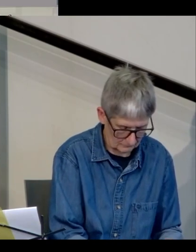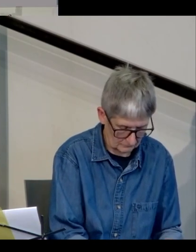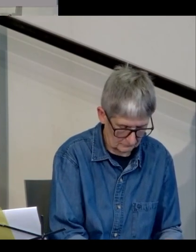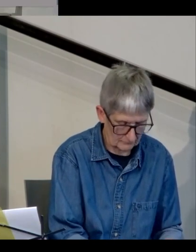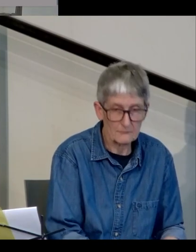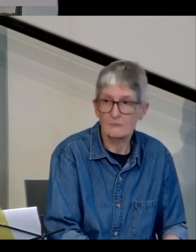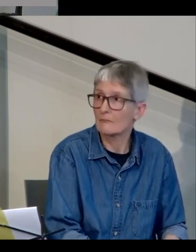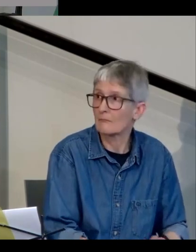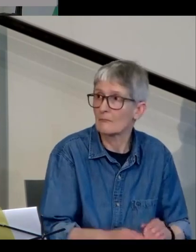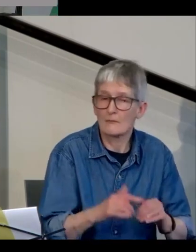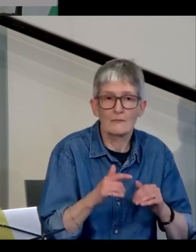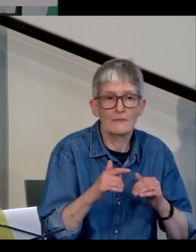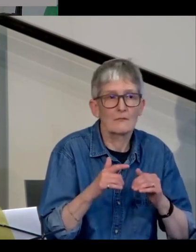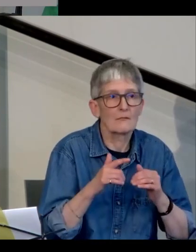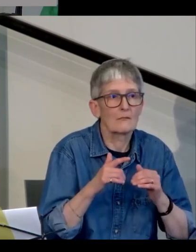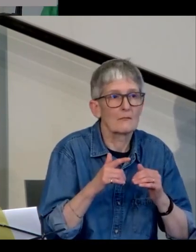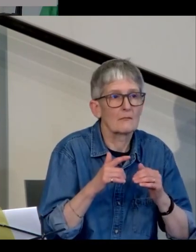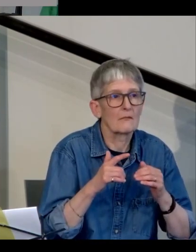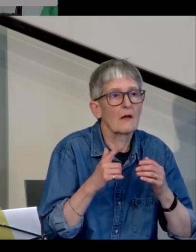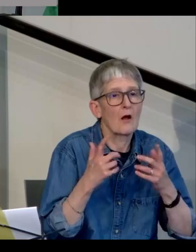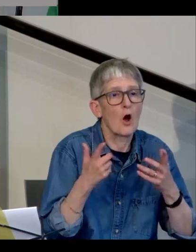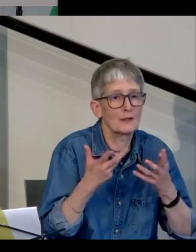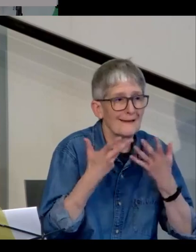Blood of Christ for our forgiveness.